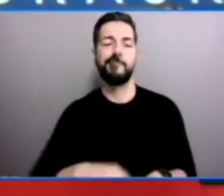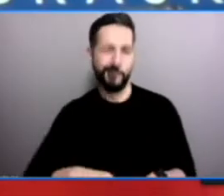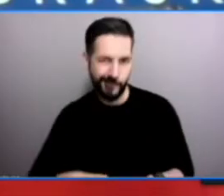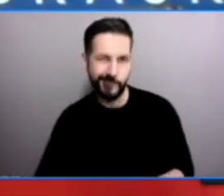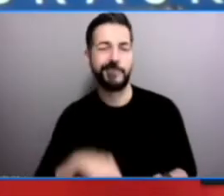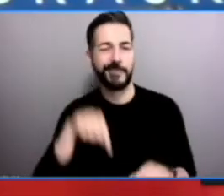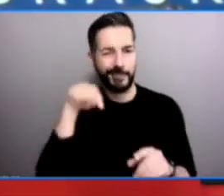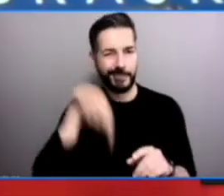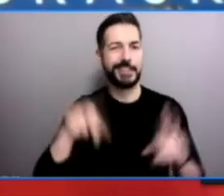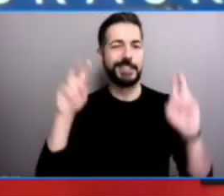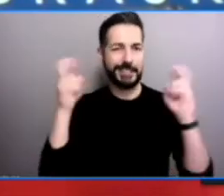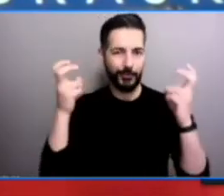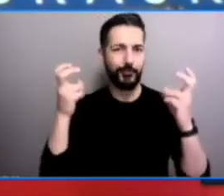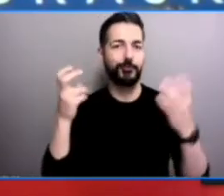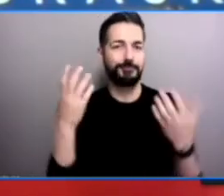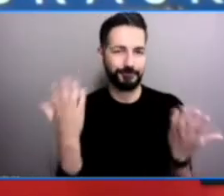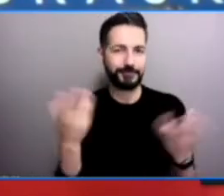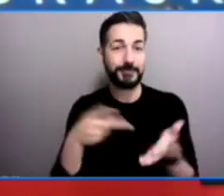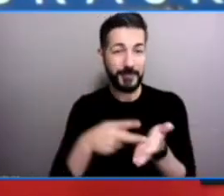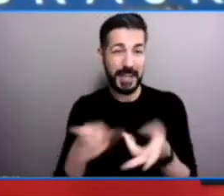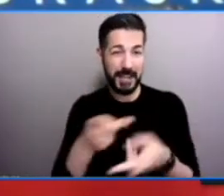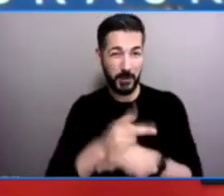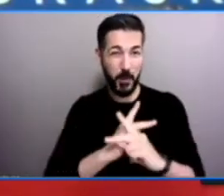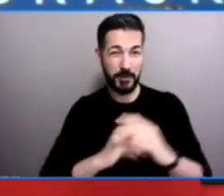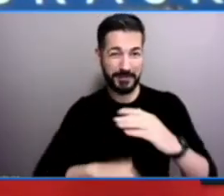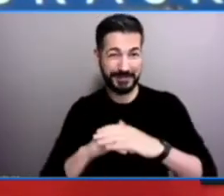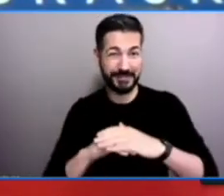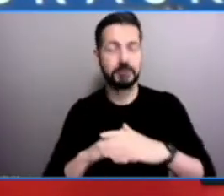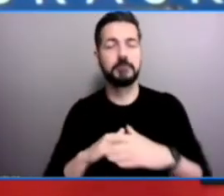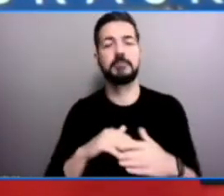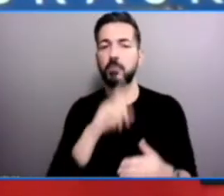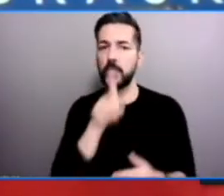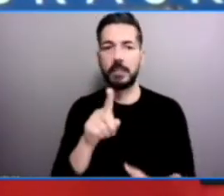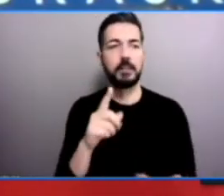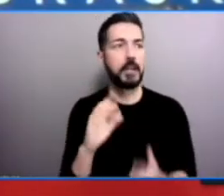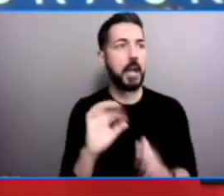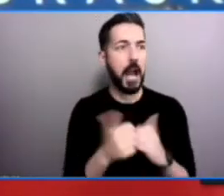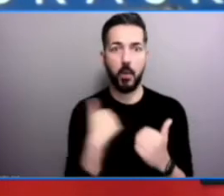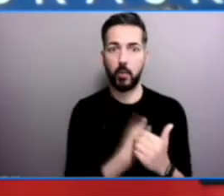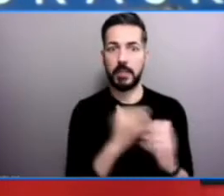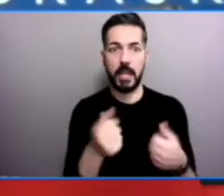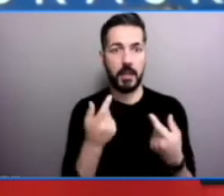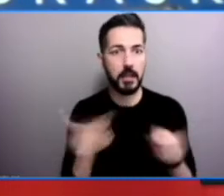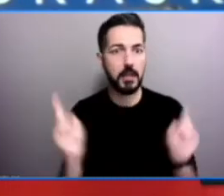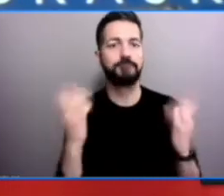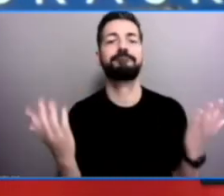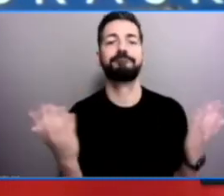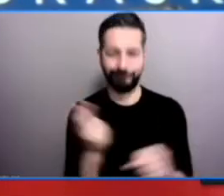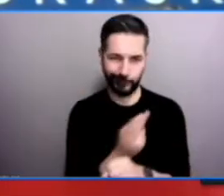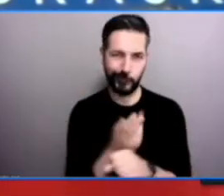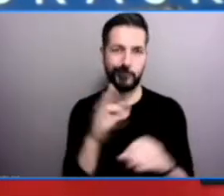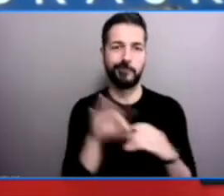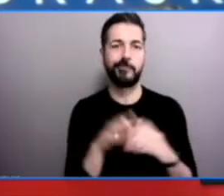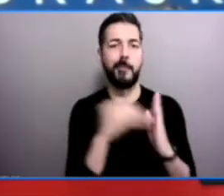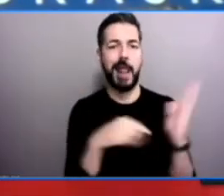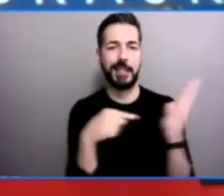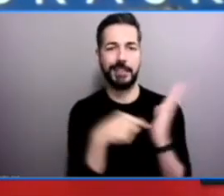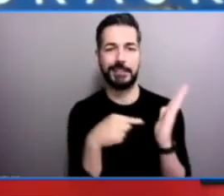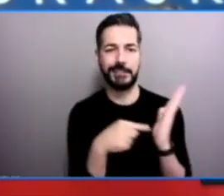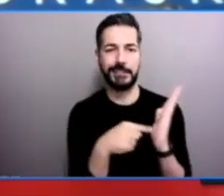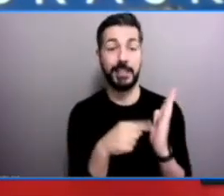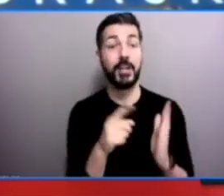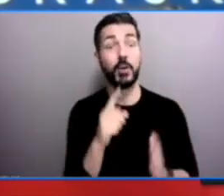voters supported something that we couldn't get 50% of their elected representatives to support at the legislature.